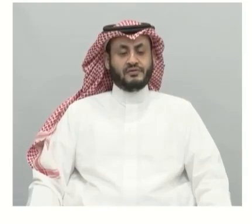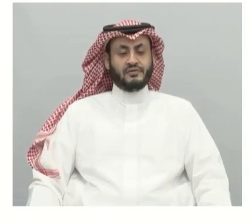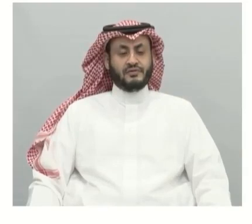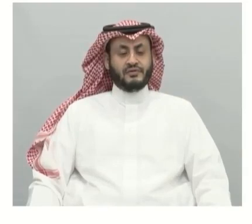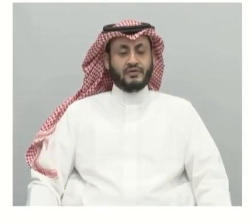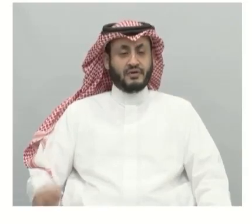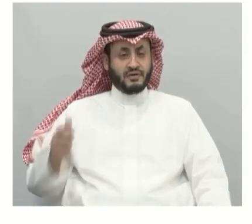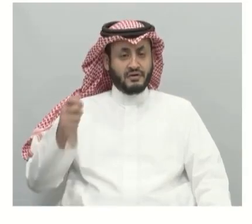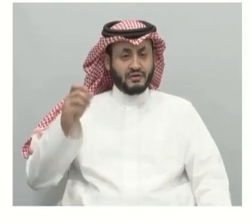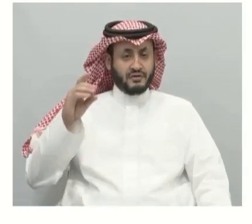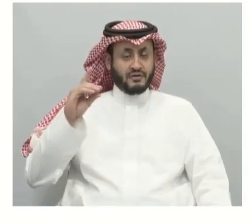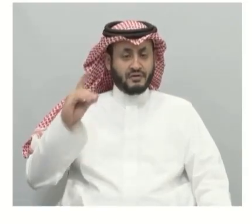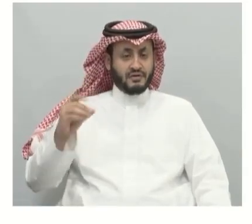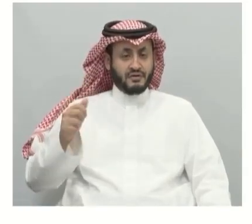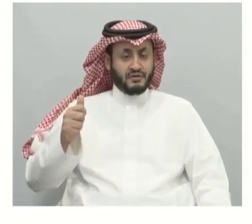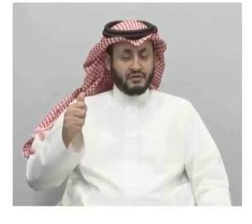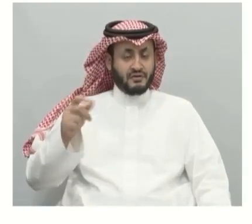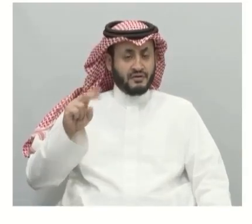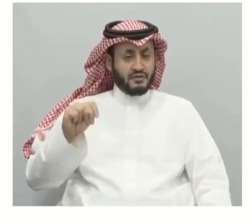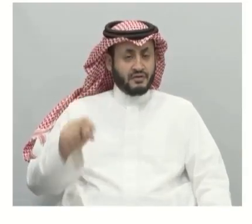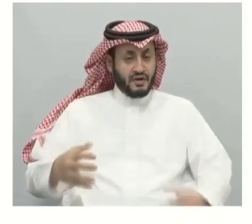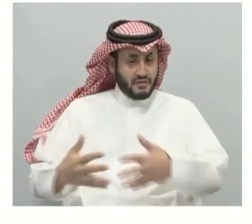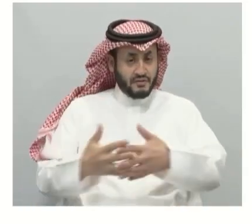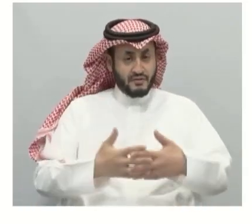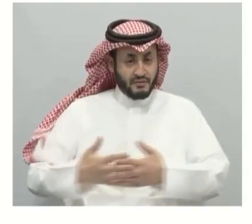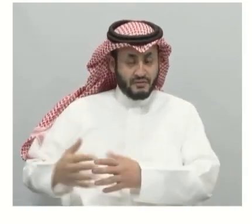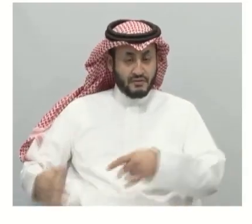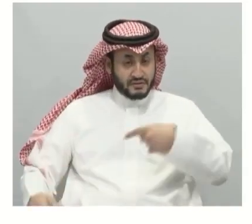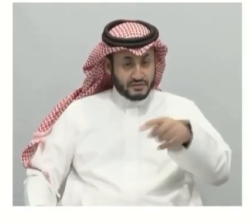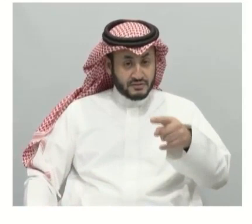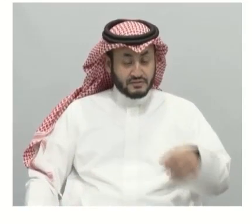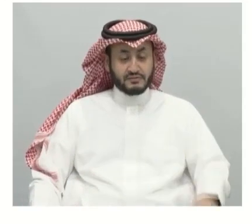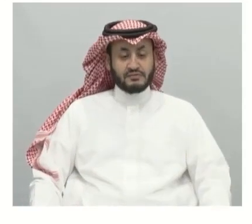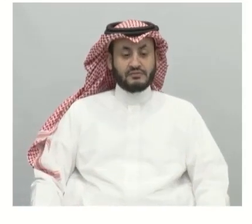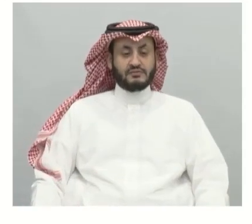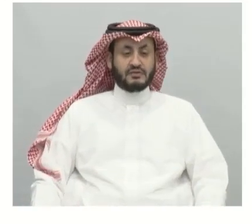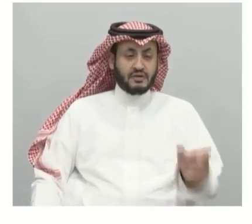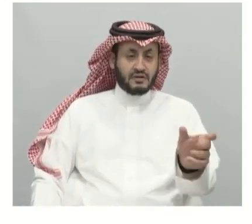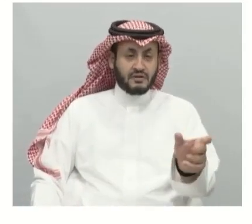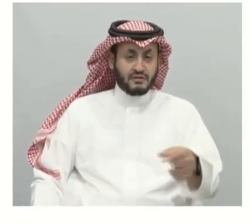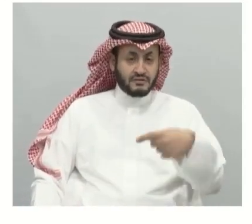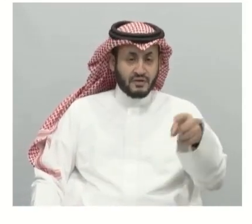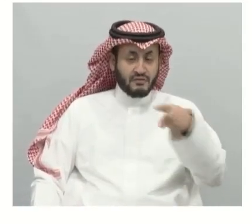York. Close your book and try to refresh your memory. Dan is in New York.